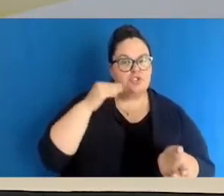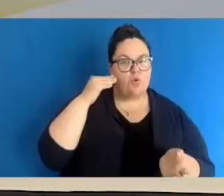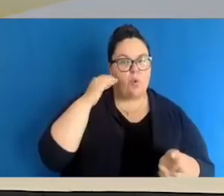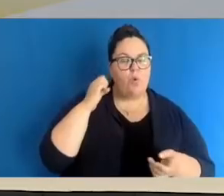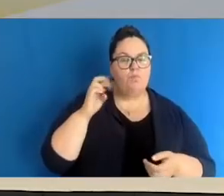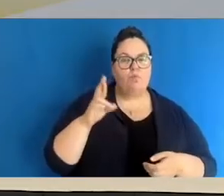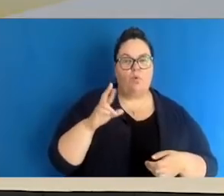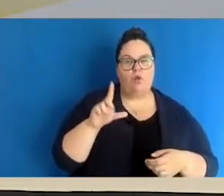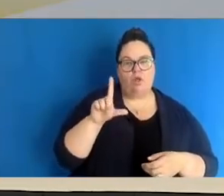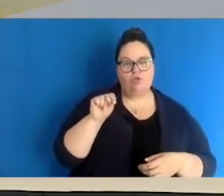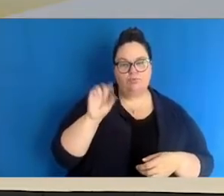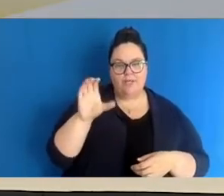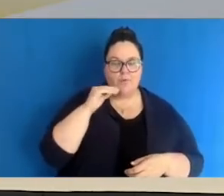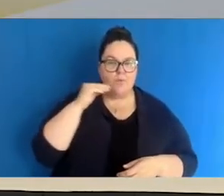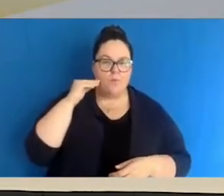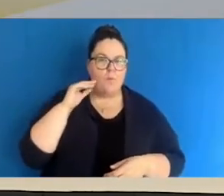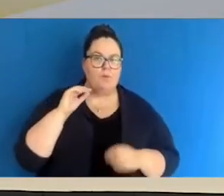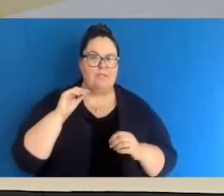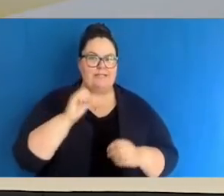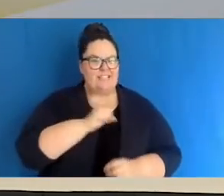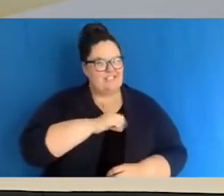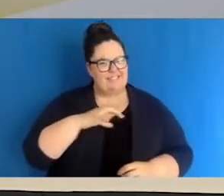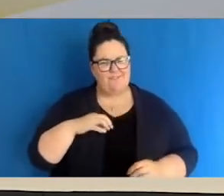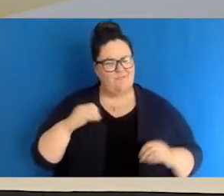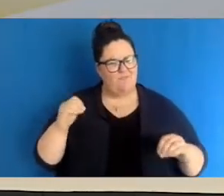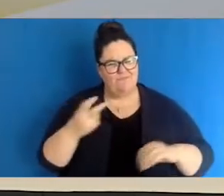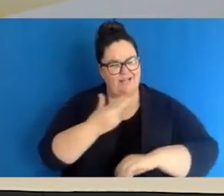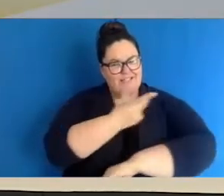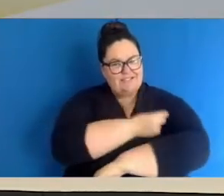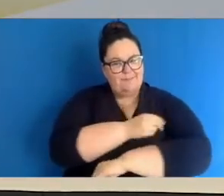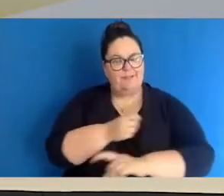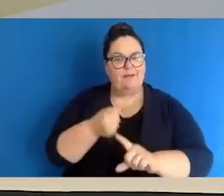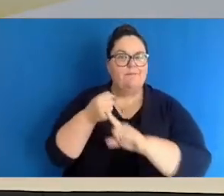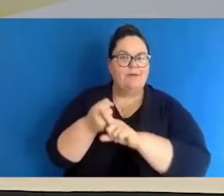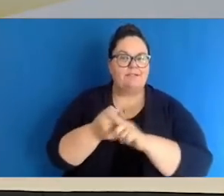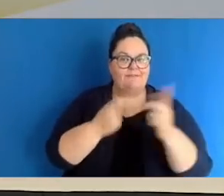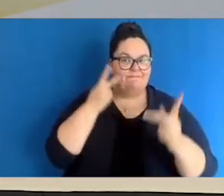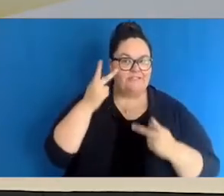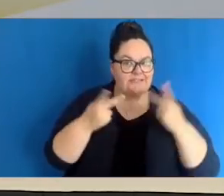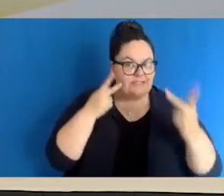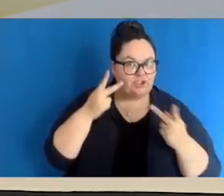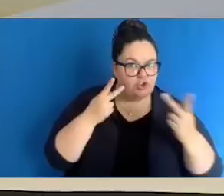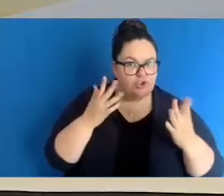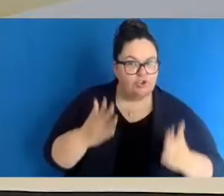fully vaccinated, and that impacts their visitation